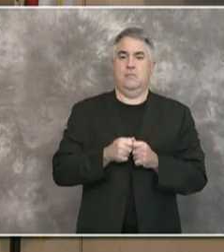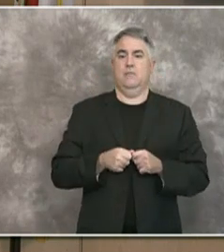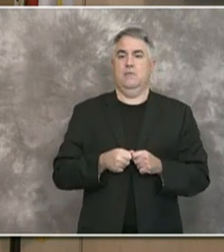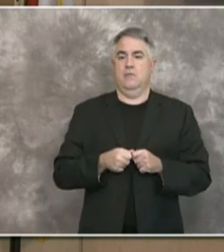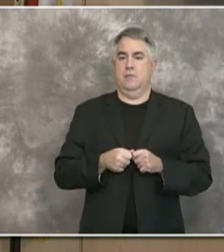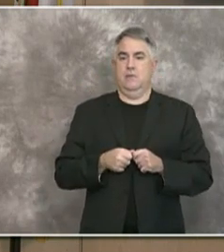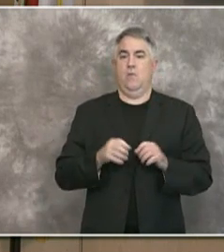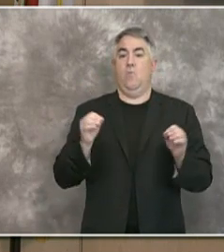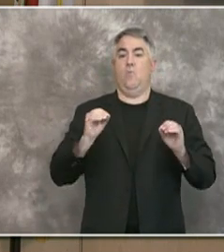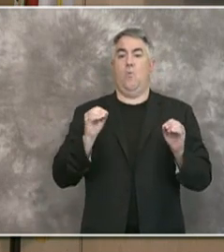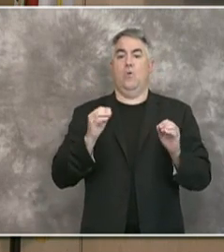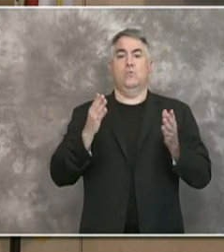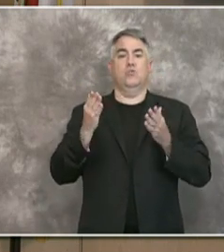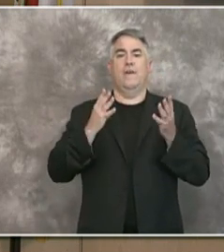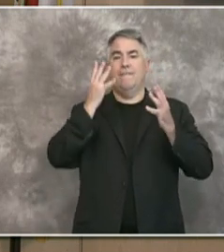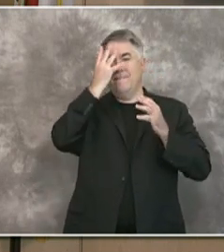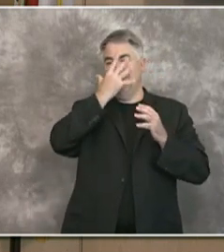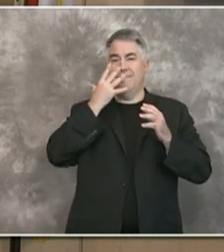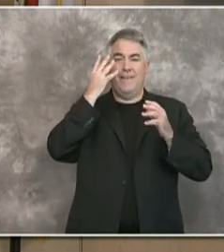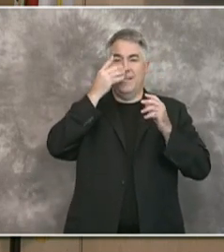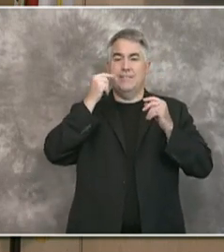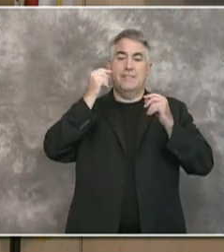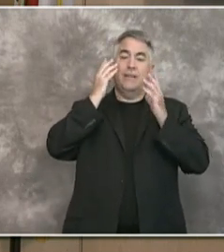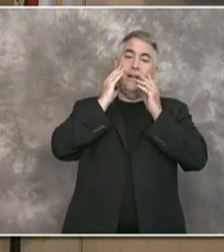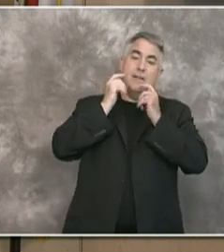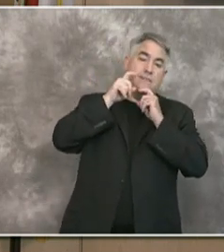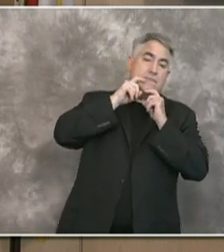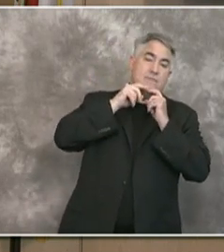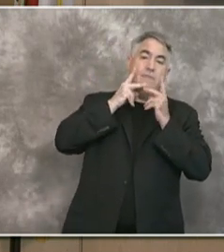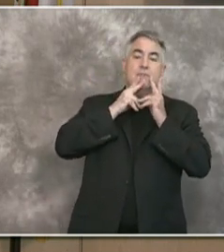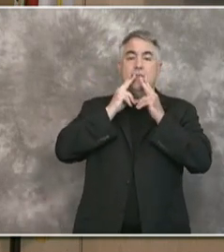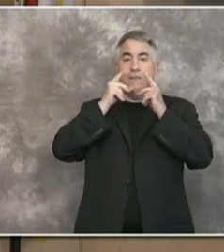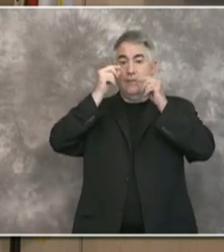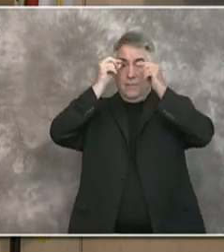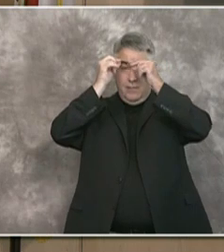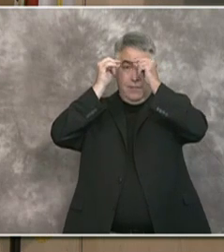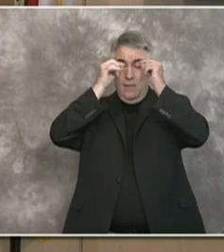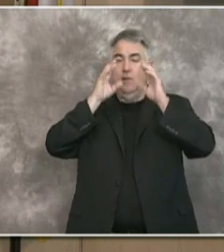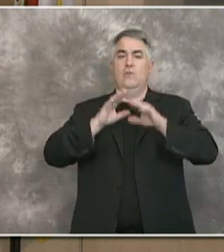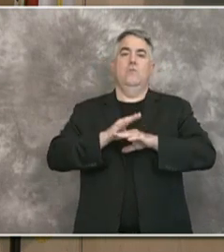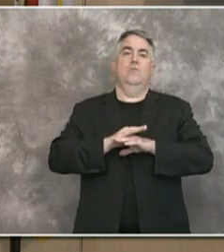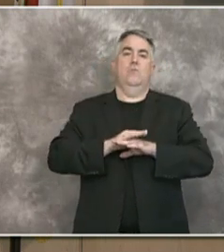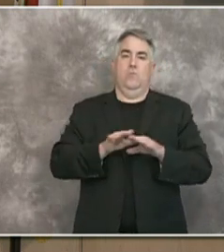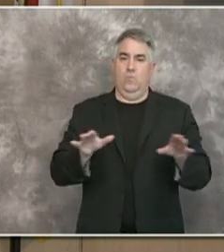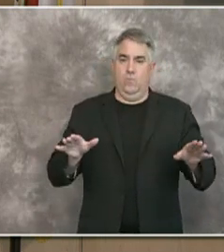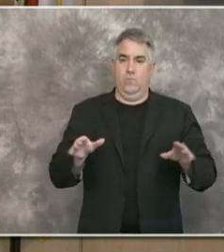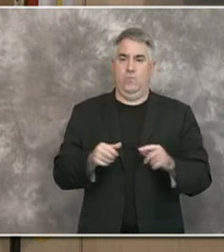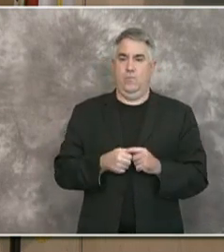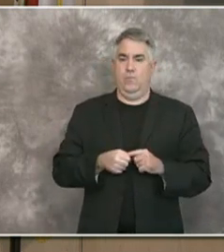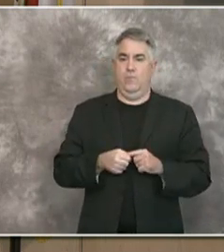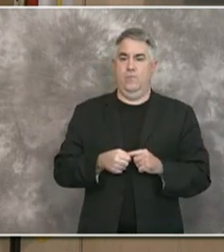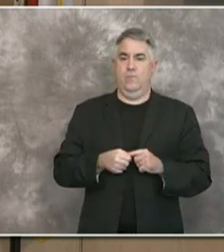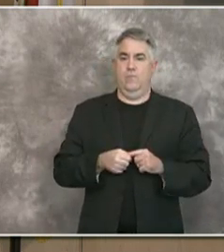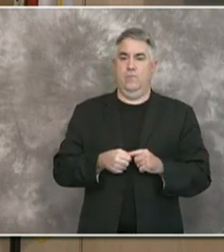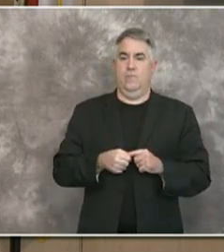face, eyebrows, facials, or things of that nature. Only hair, both